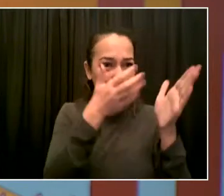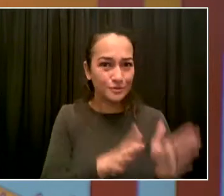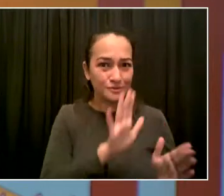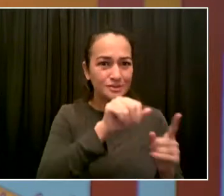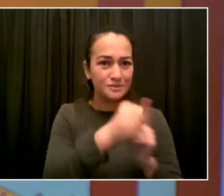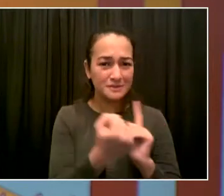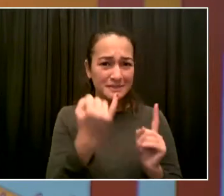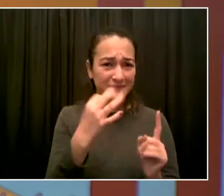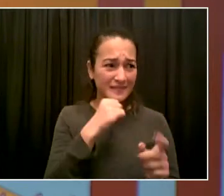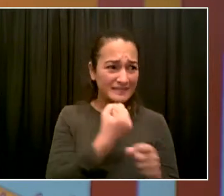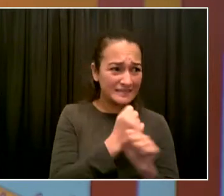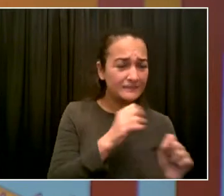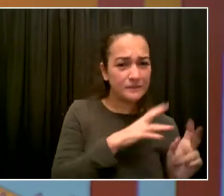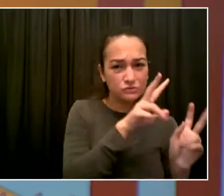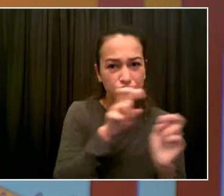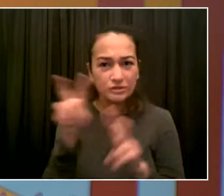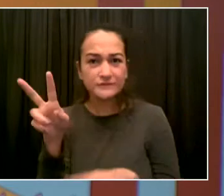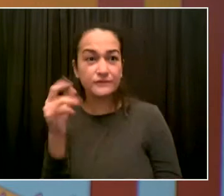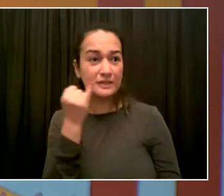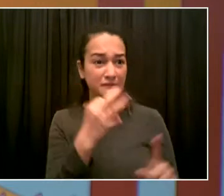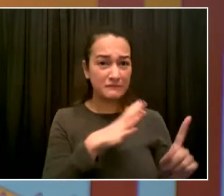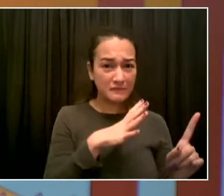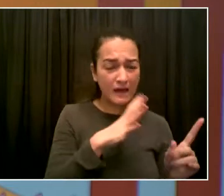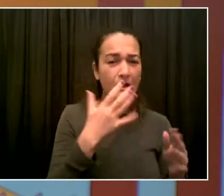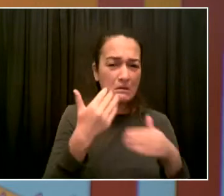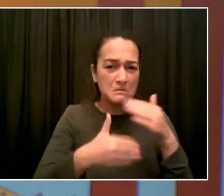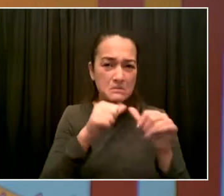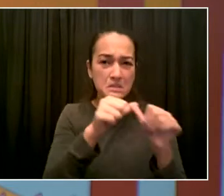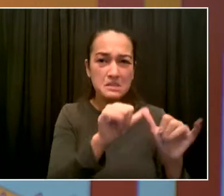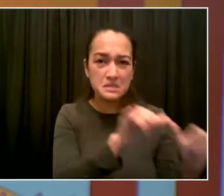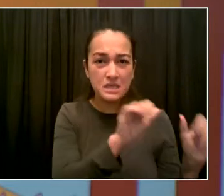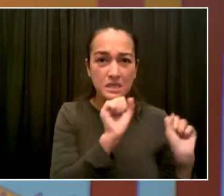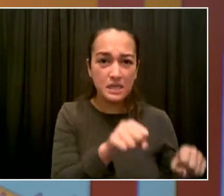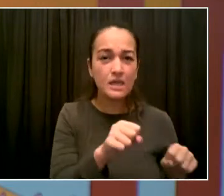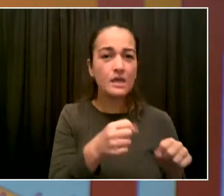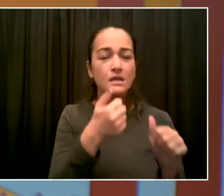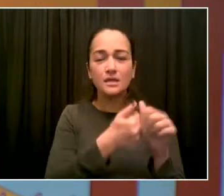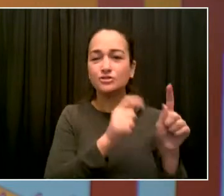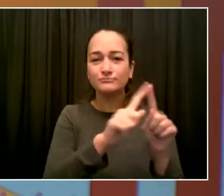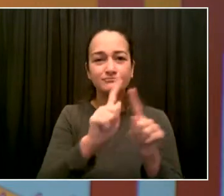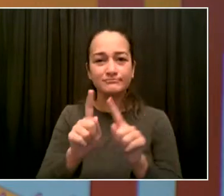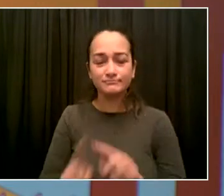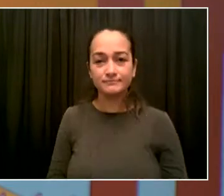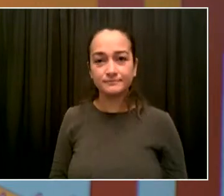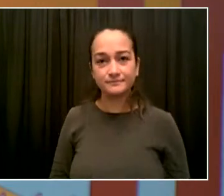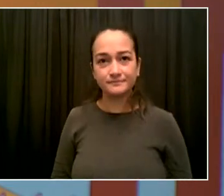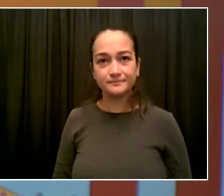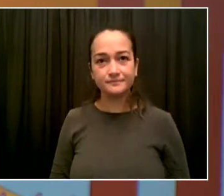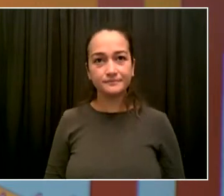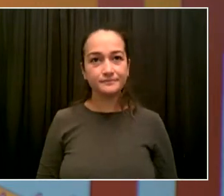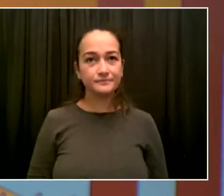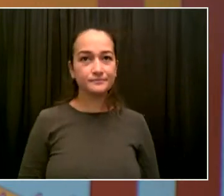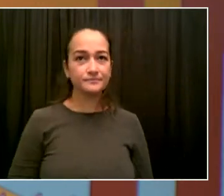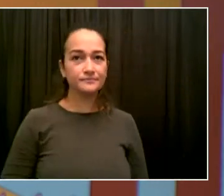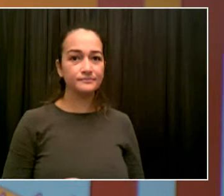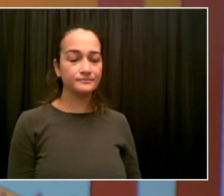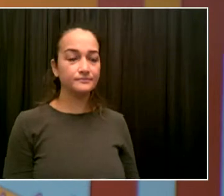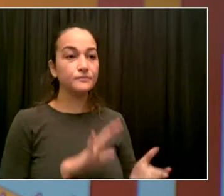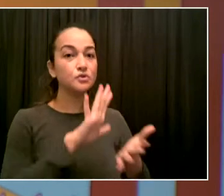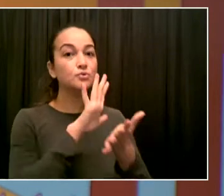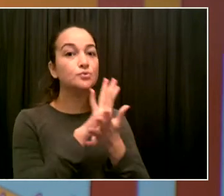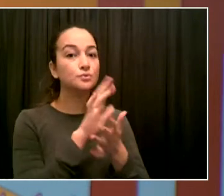that all students are keeping 3 feet of distance? Because we've seen plenty of footage from students much closer in